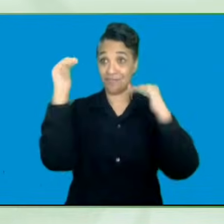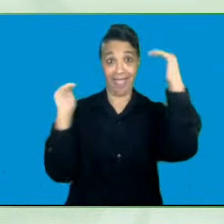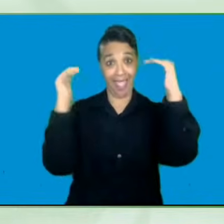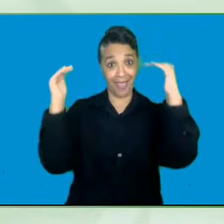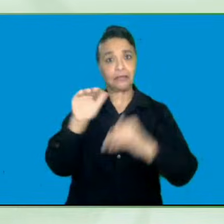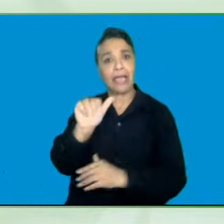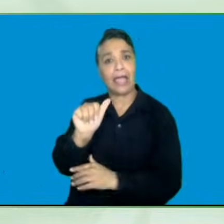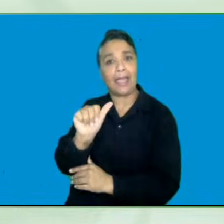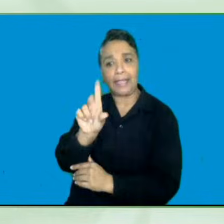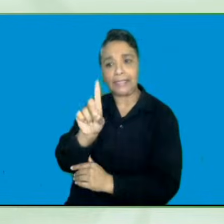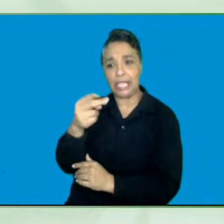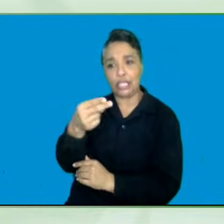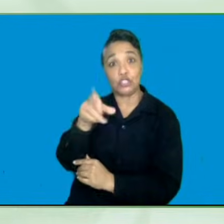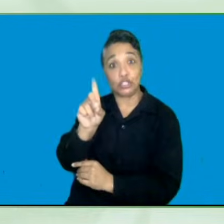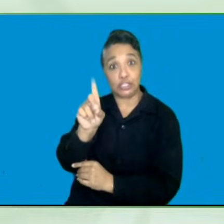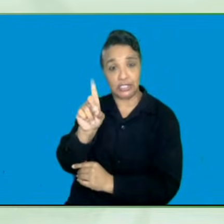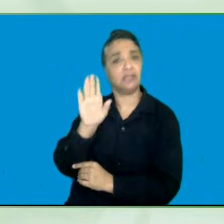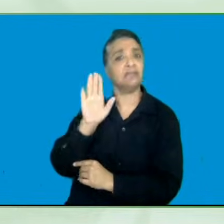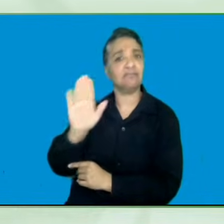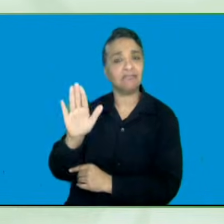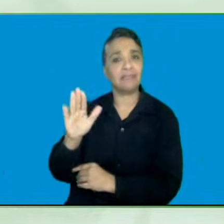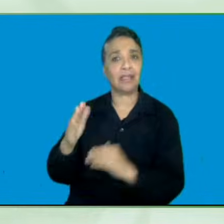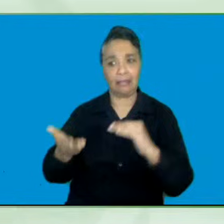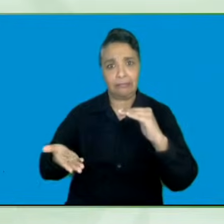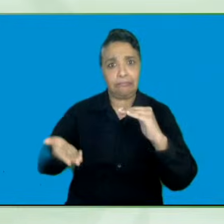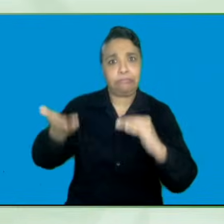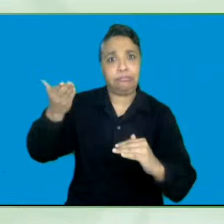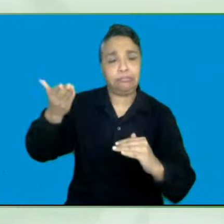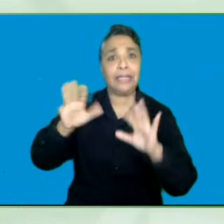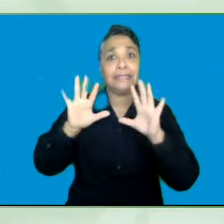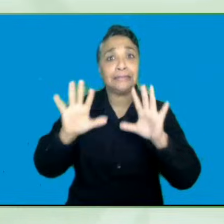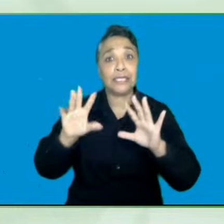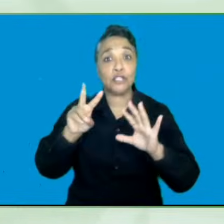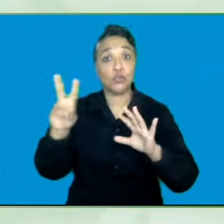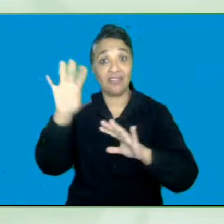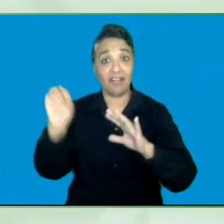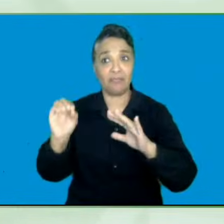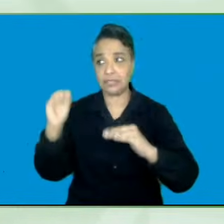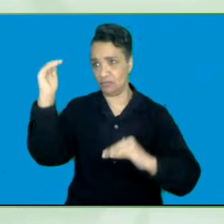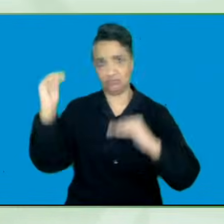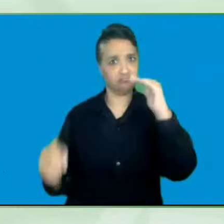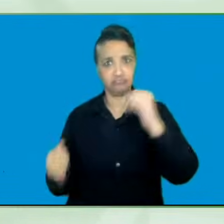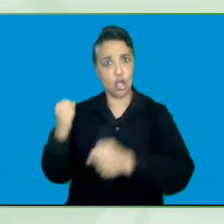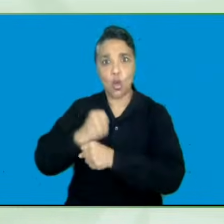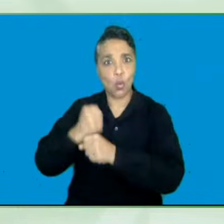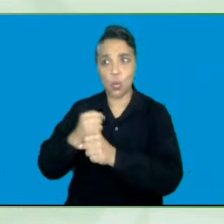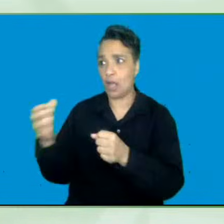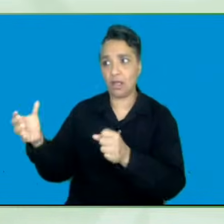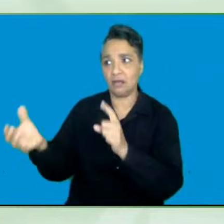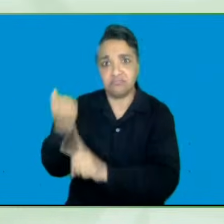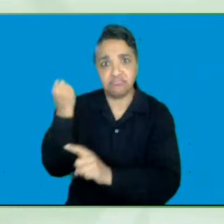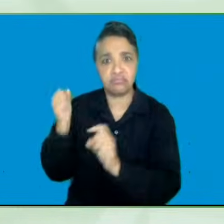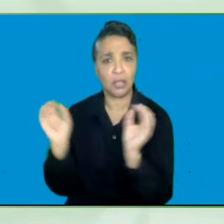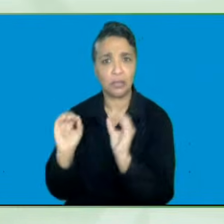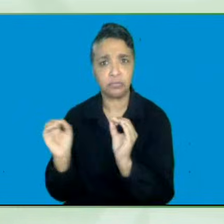could be 10 to 25 percentage points less likely to be employed than adults without